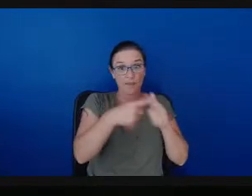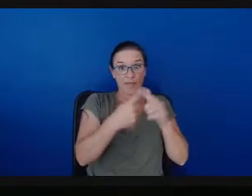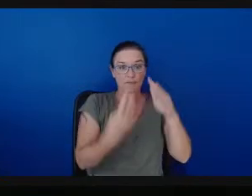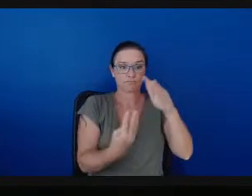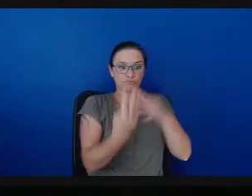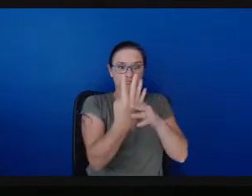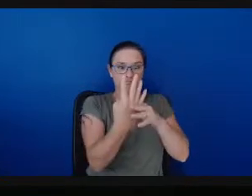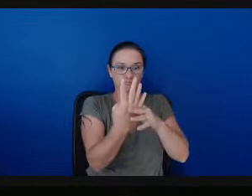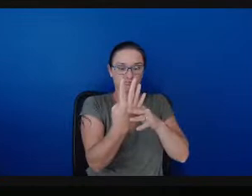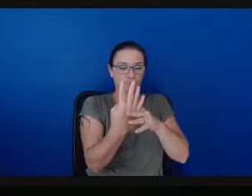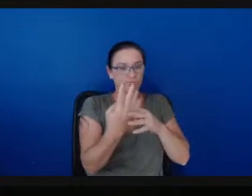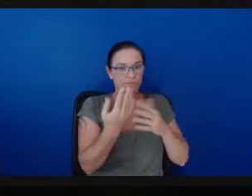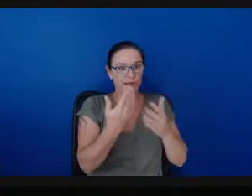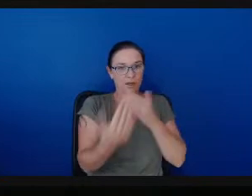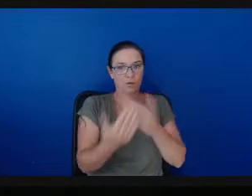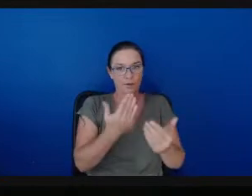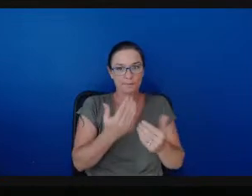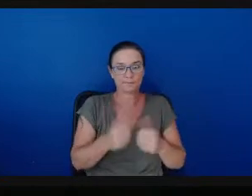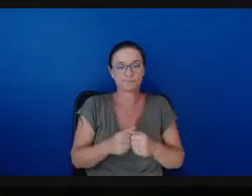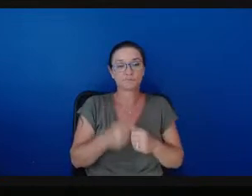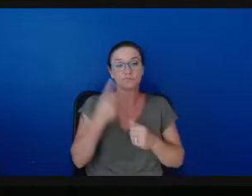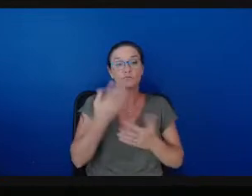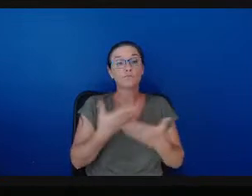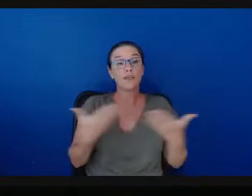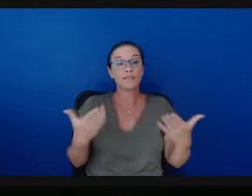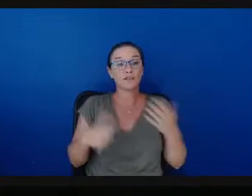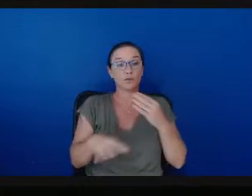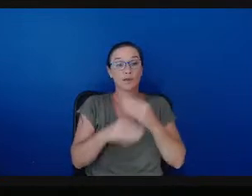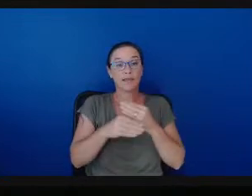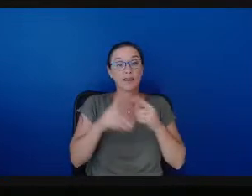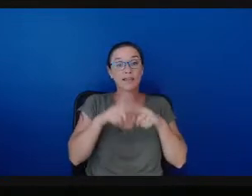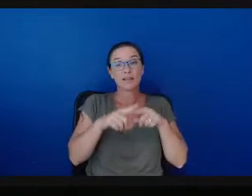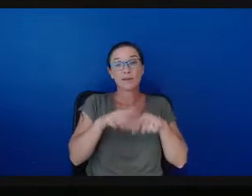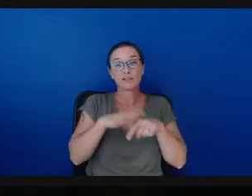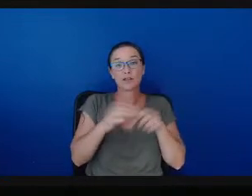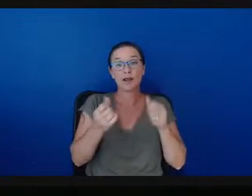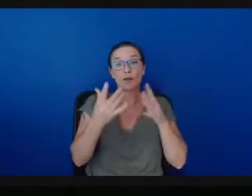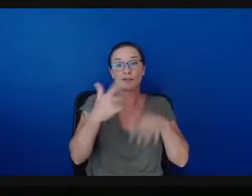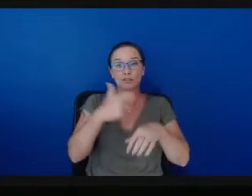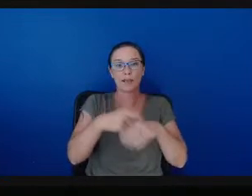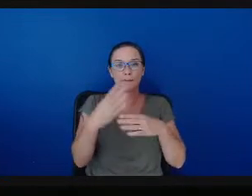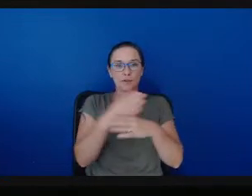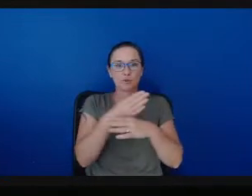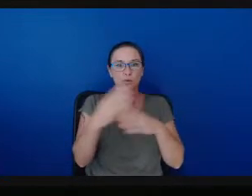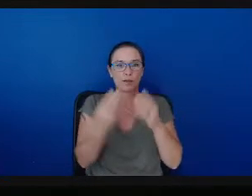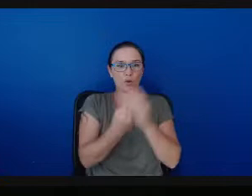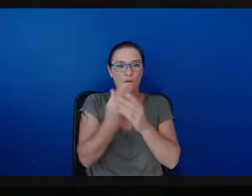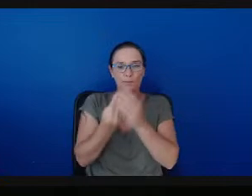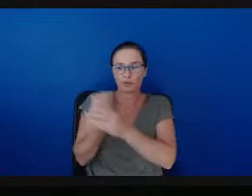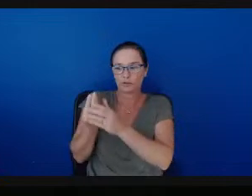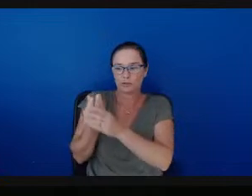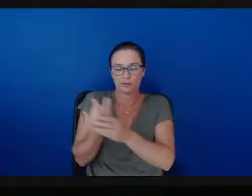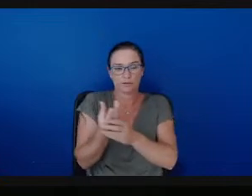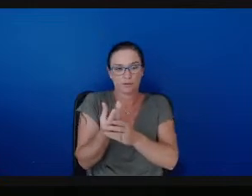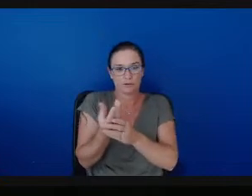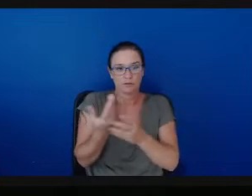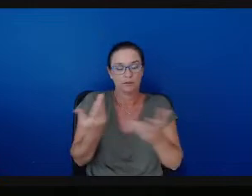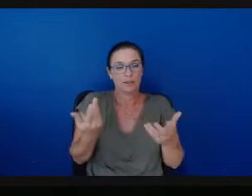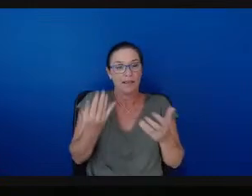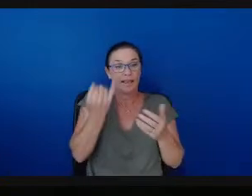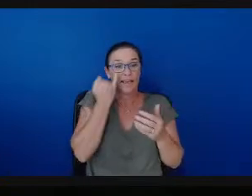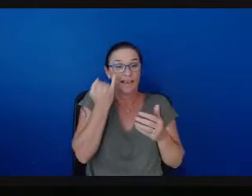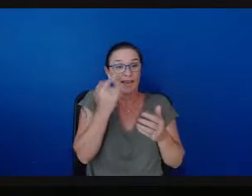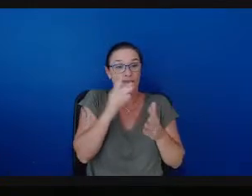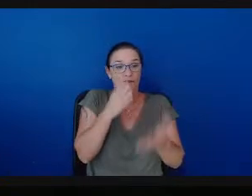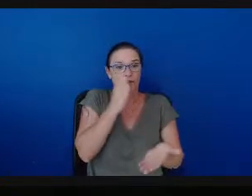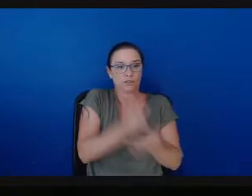add is that it really depends on how long you have between your eruptions. If you have an eruption occur and it's just stopped for a